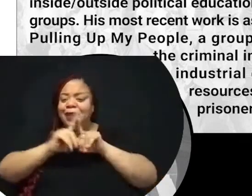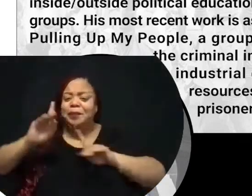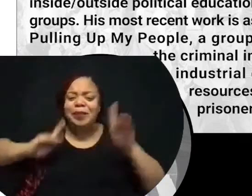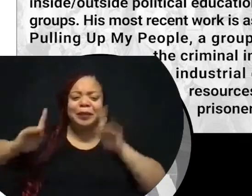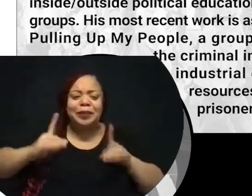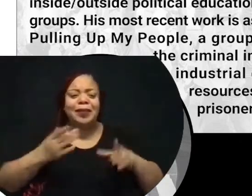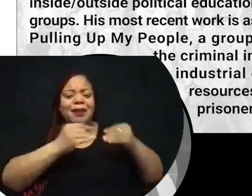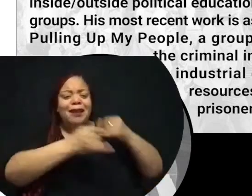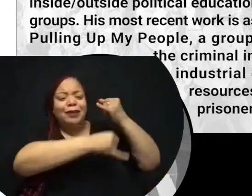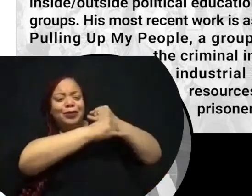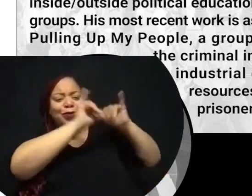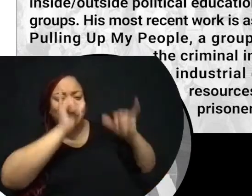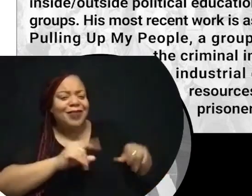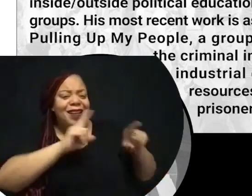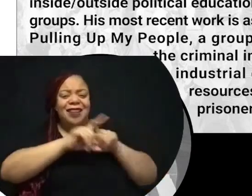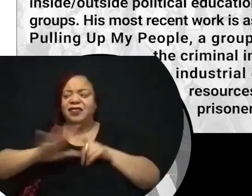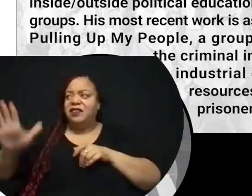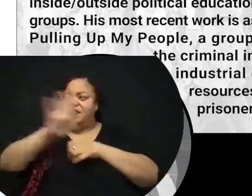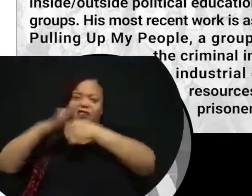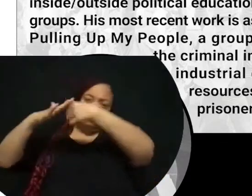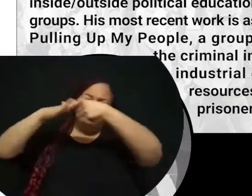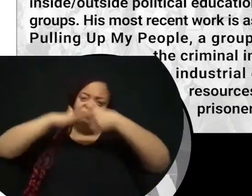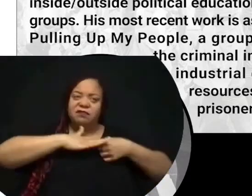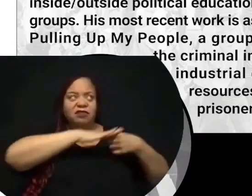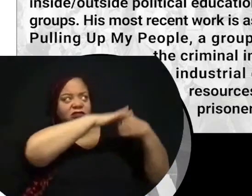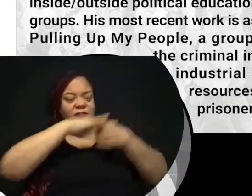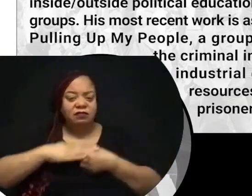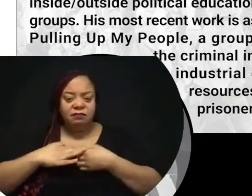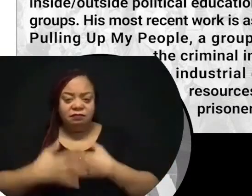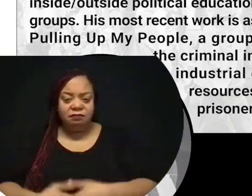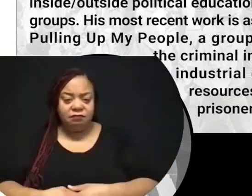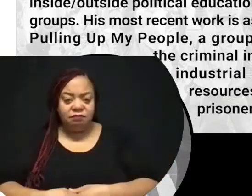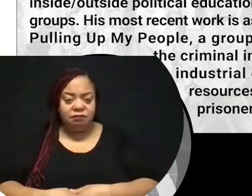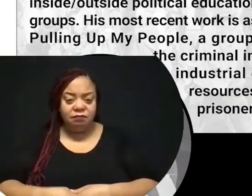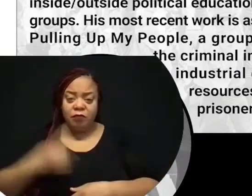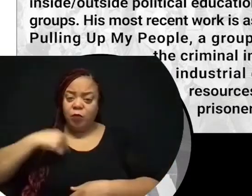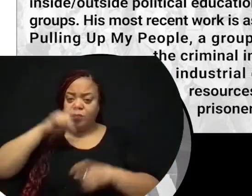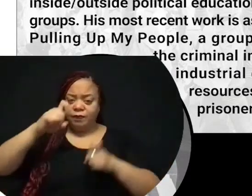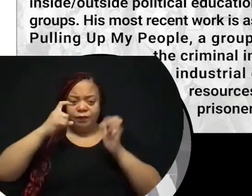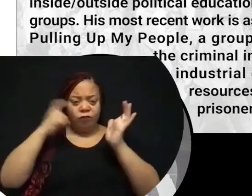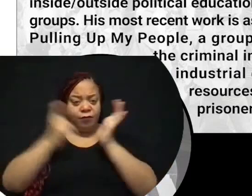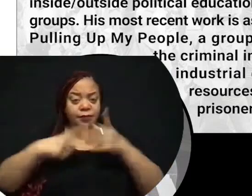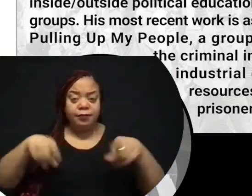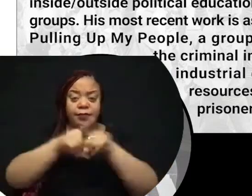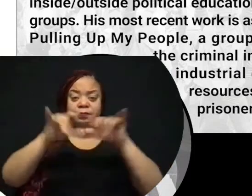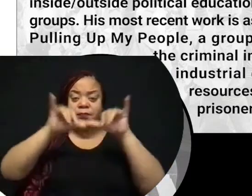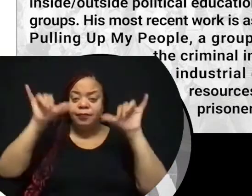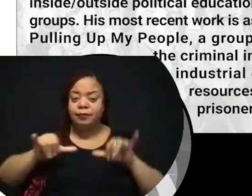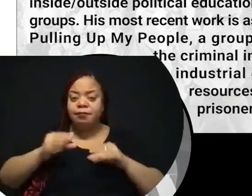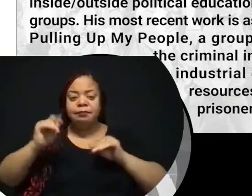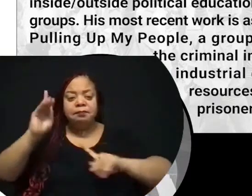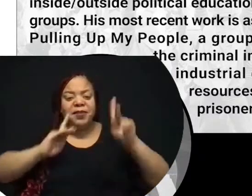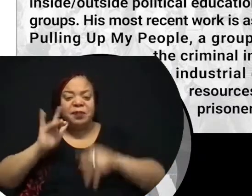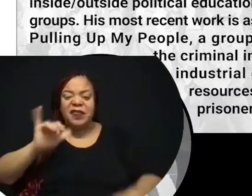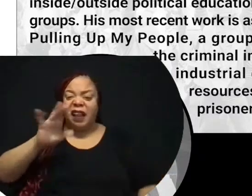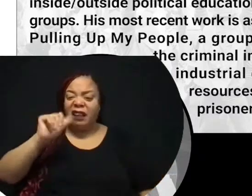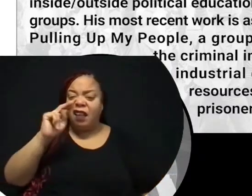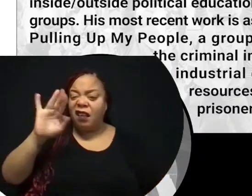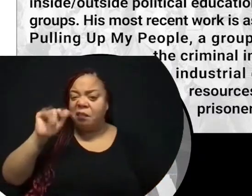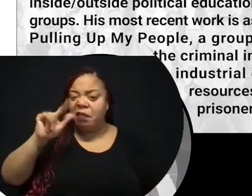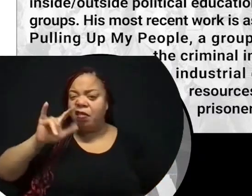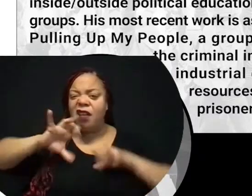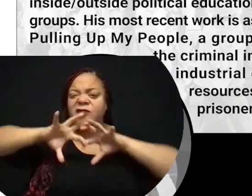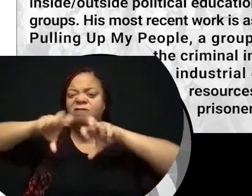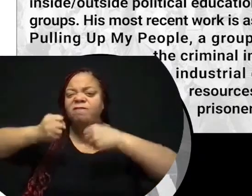people that are cannibalizing prisoners. Cannibalizing prisoners to maintain a white supremacist,